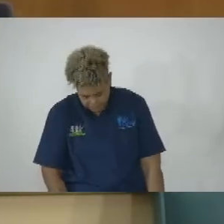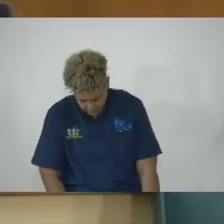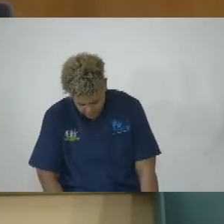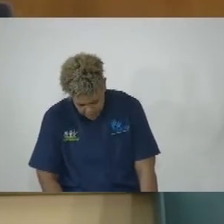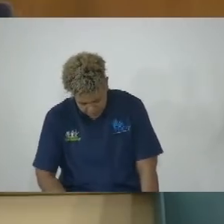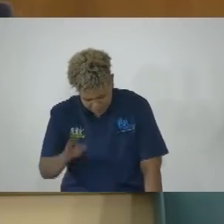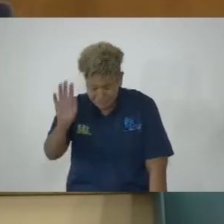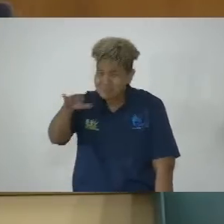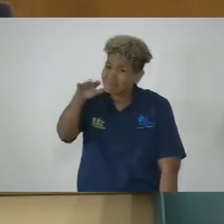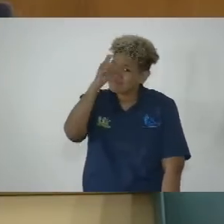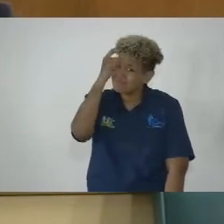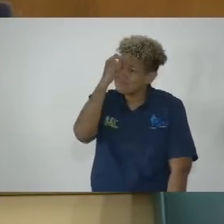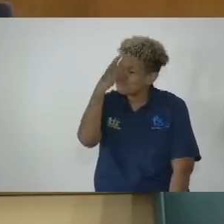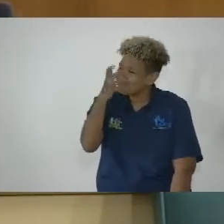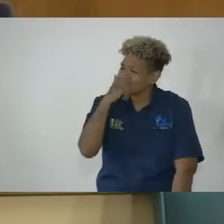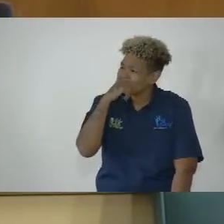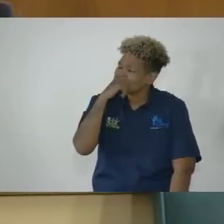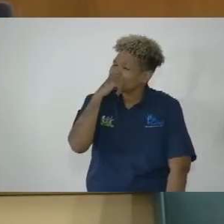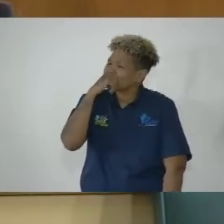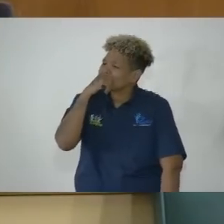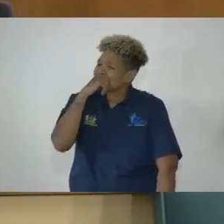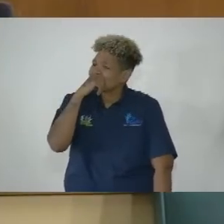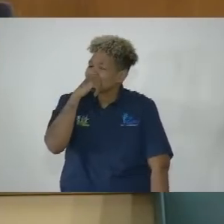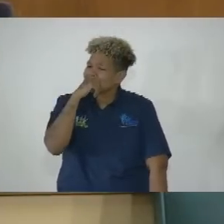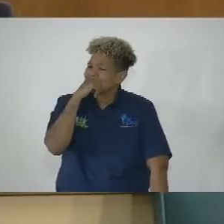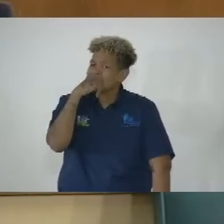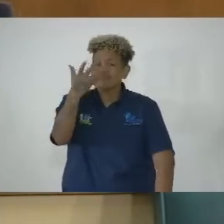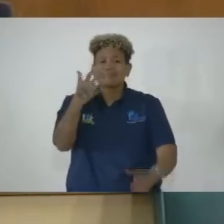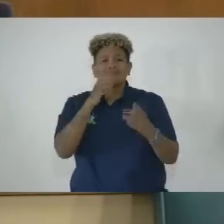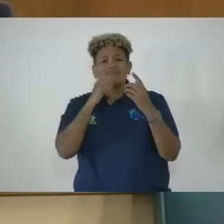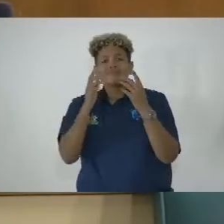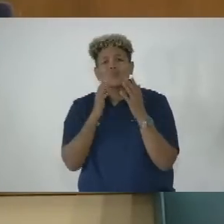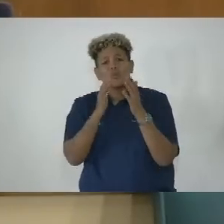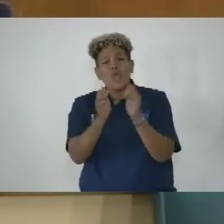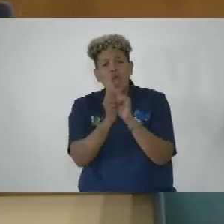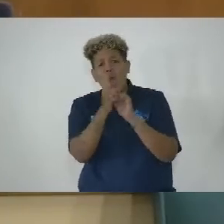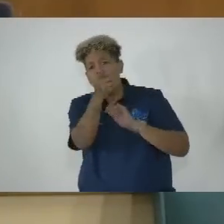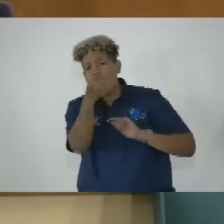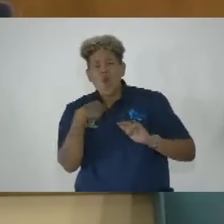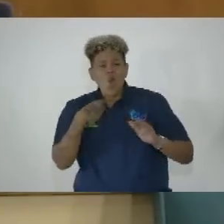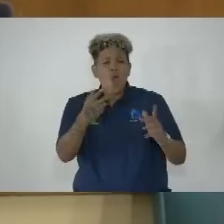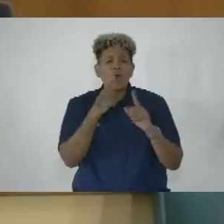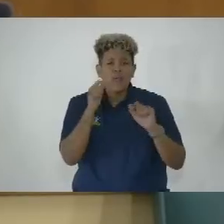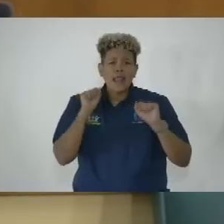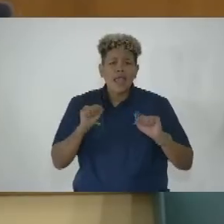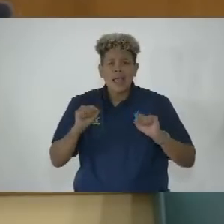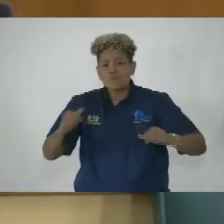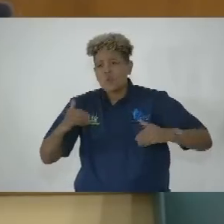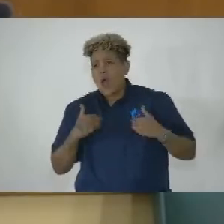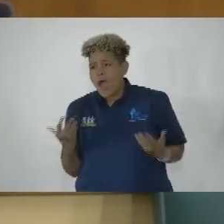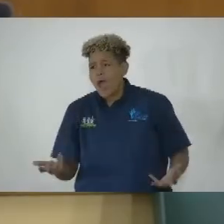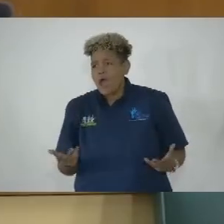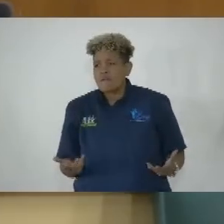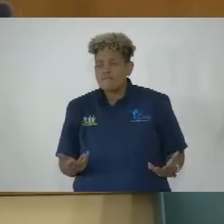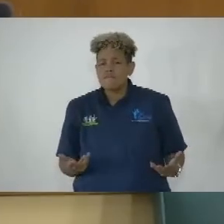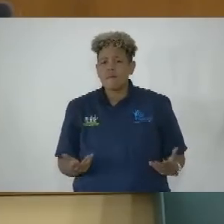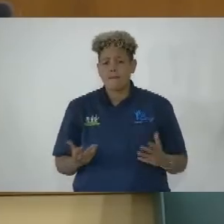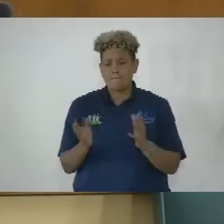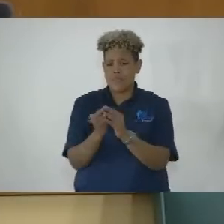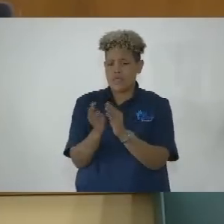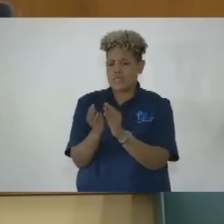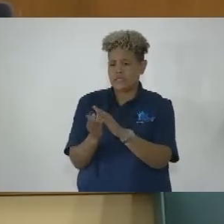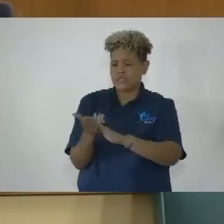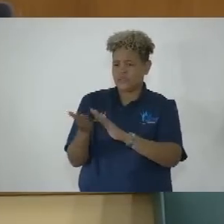But at the same time, the very way in which we were able to have